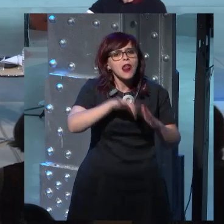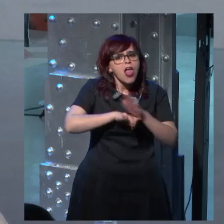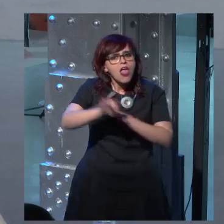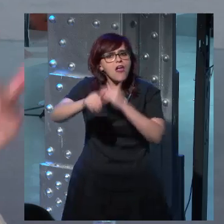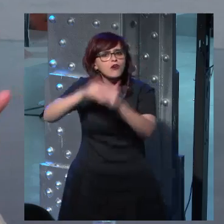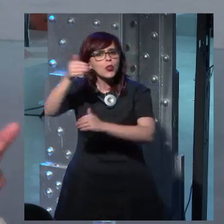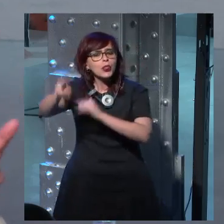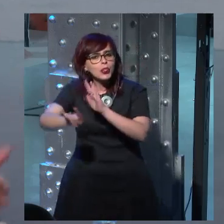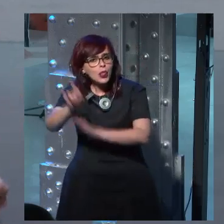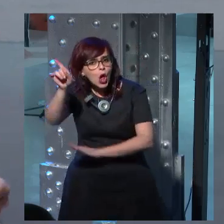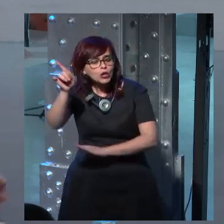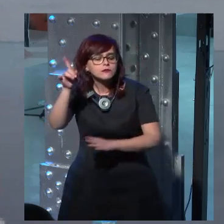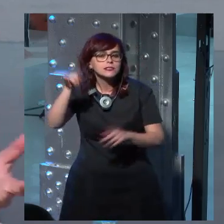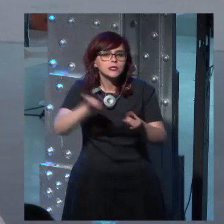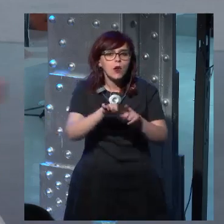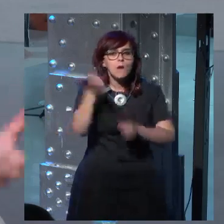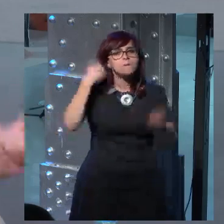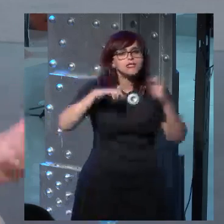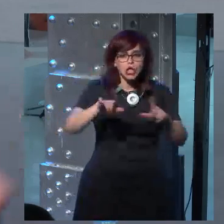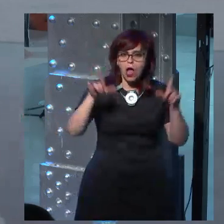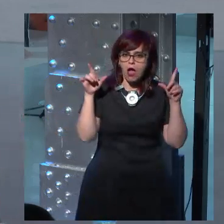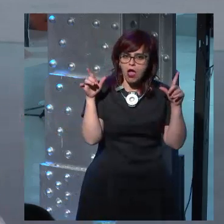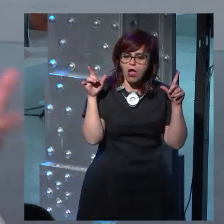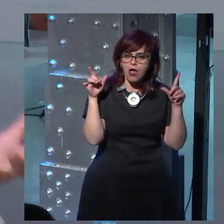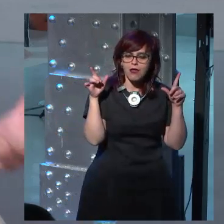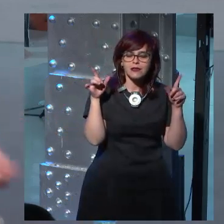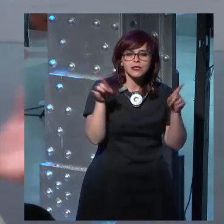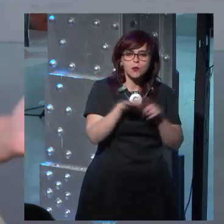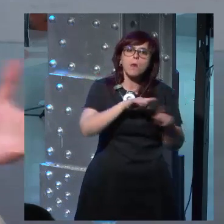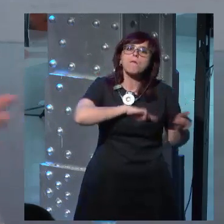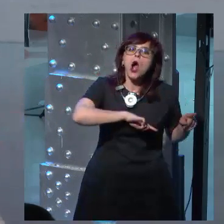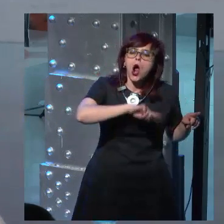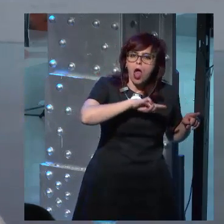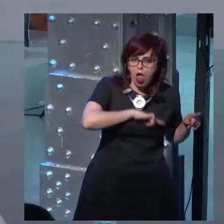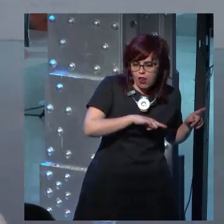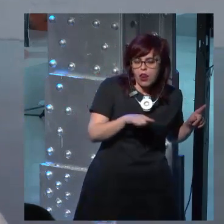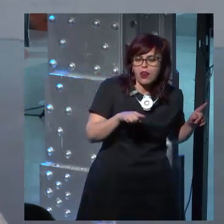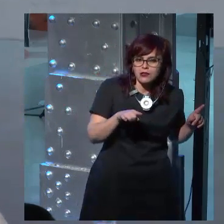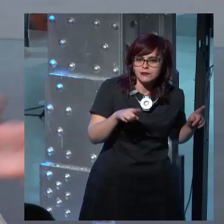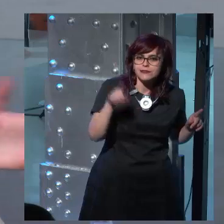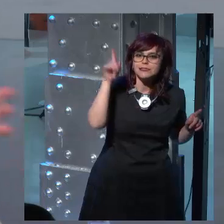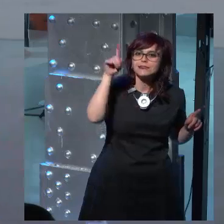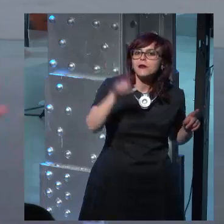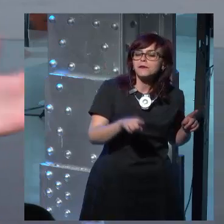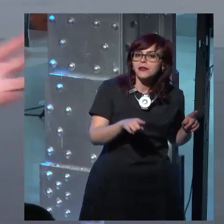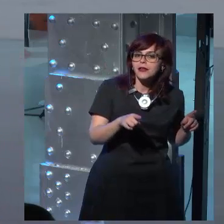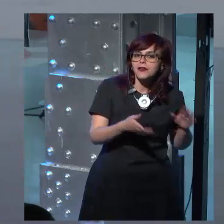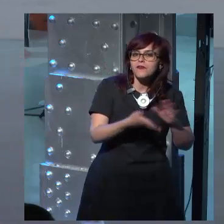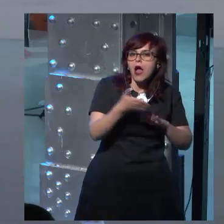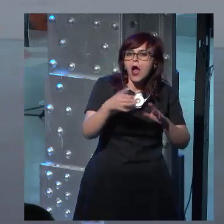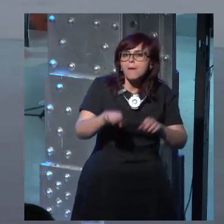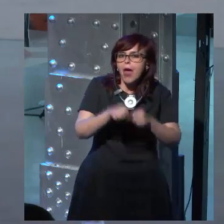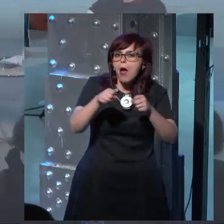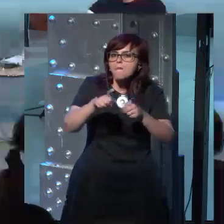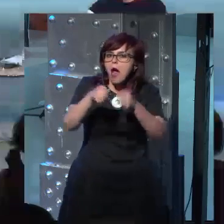entendemos. Gus suffers a transformation. He starts out being a character with a certain